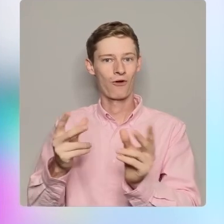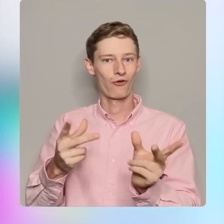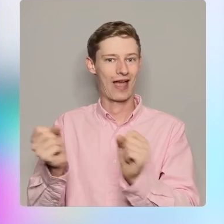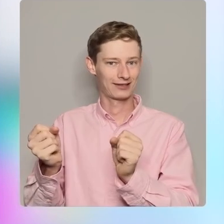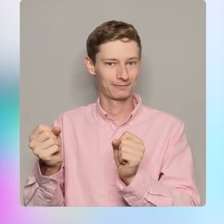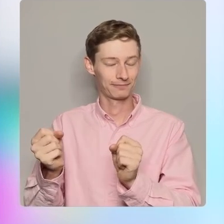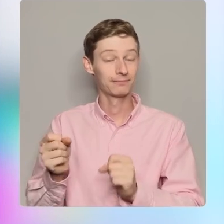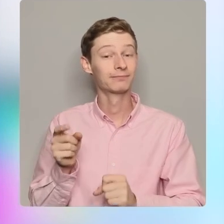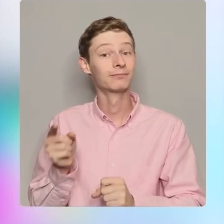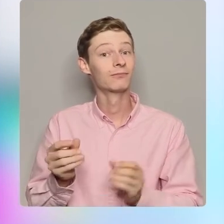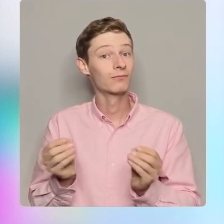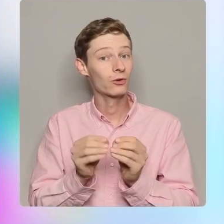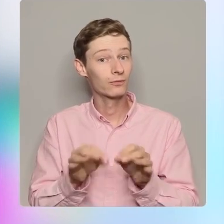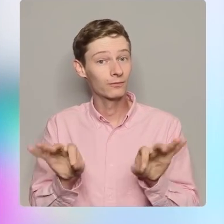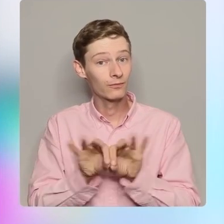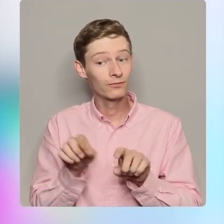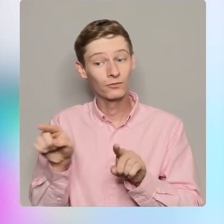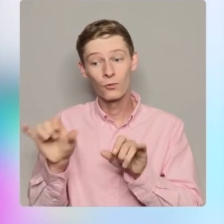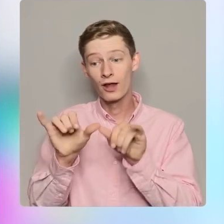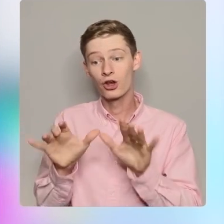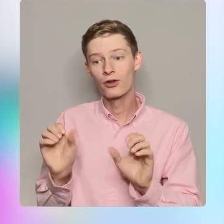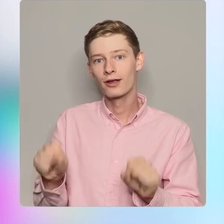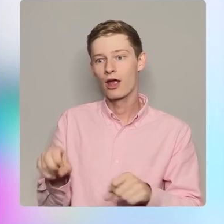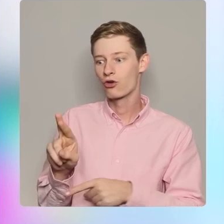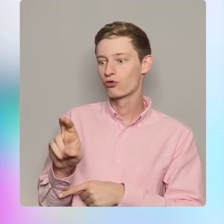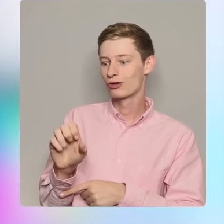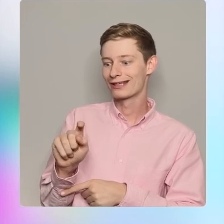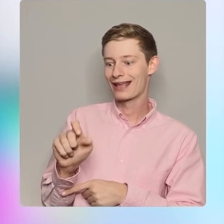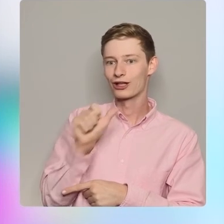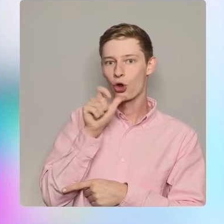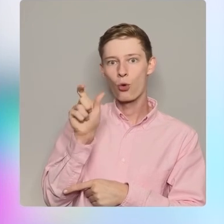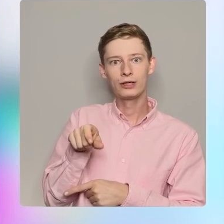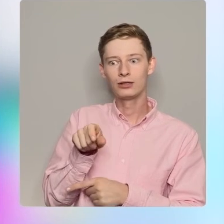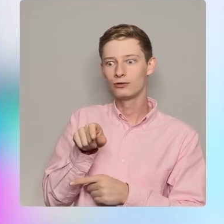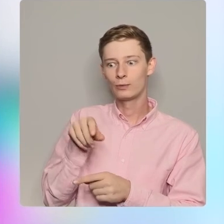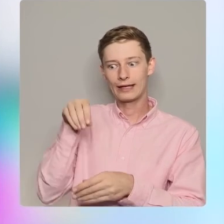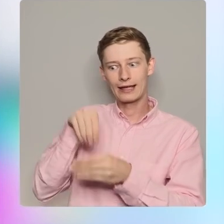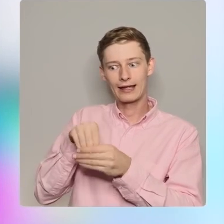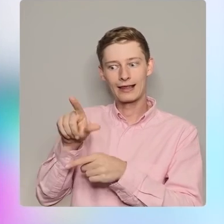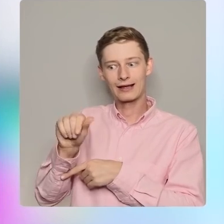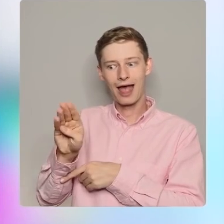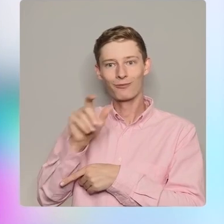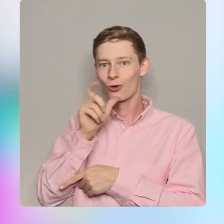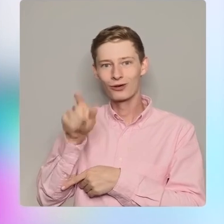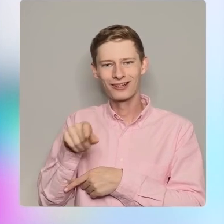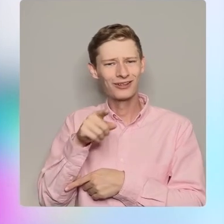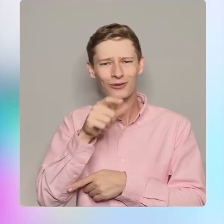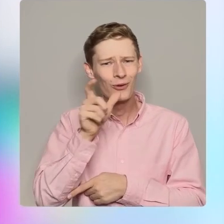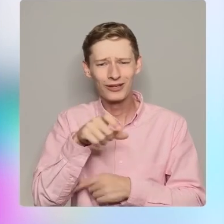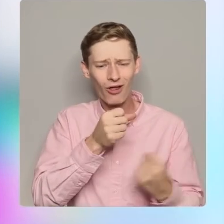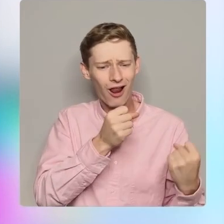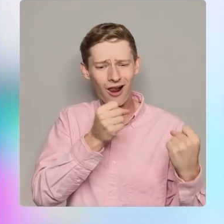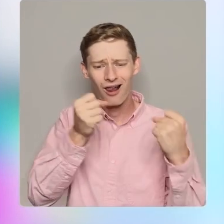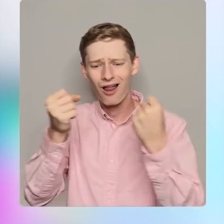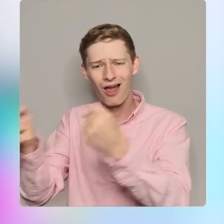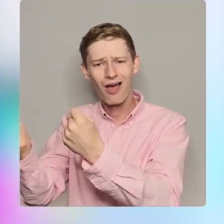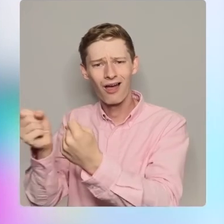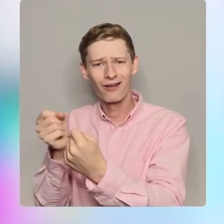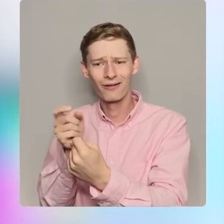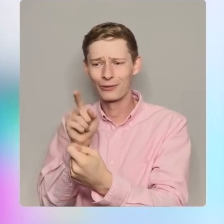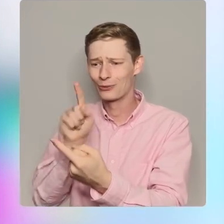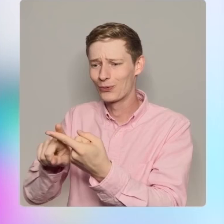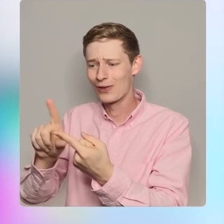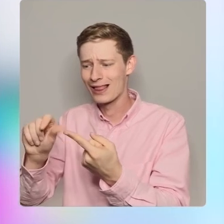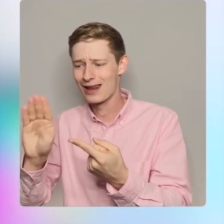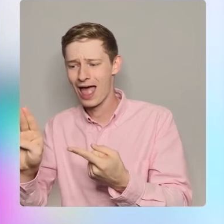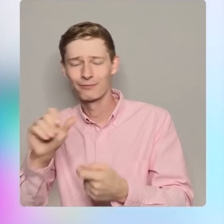lab. Since resetting a test device no longer requires putting the headset on, full device resets